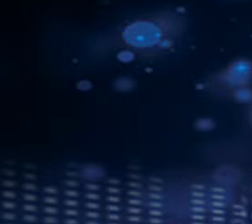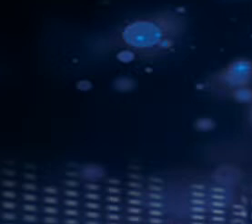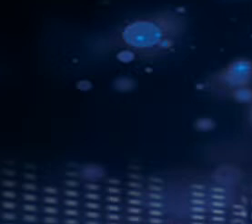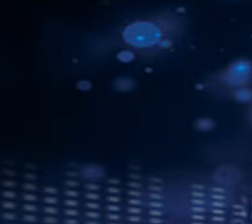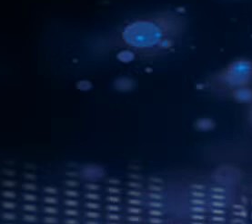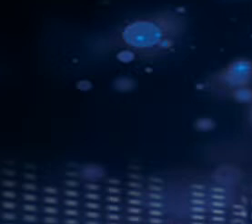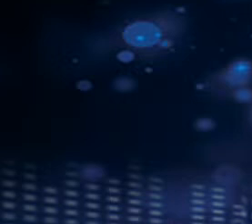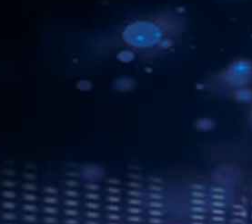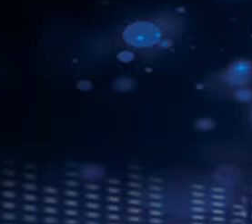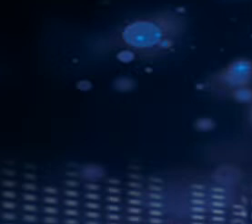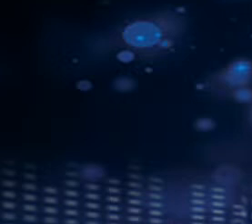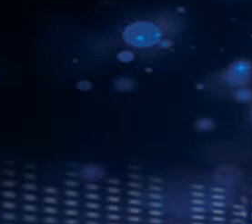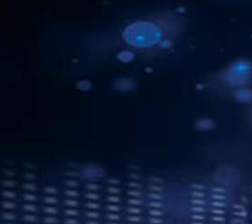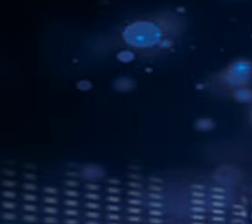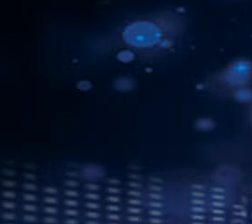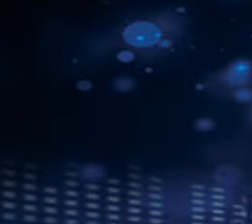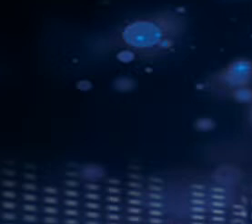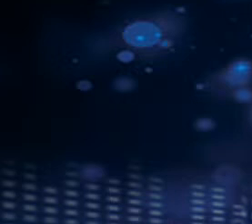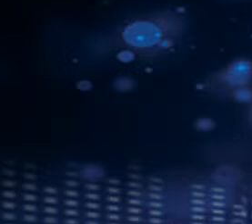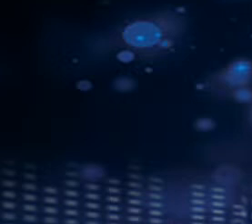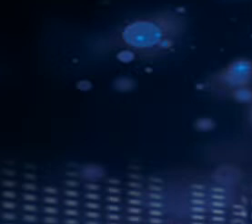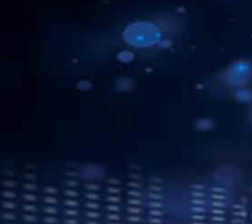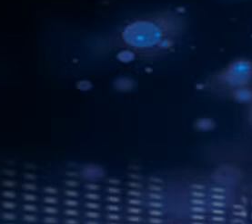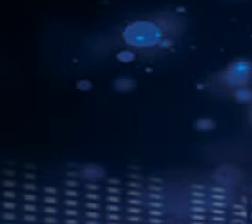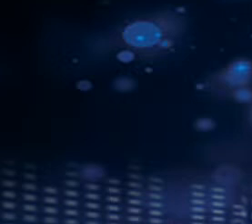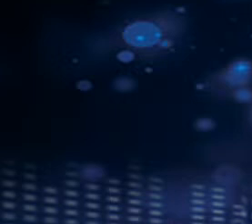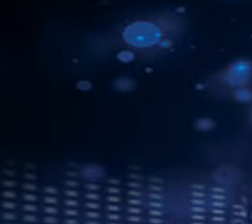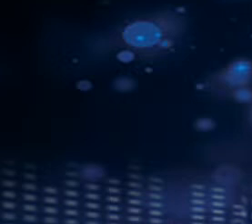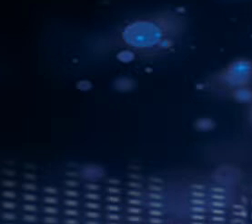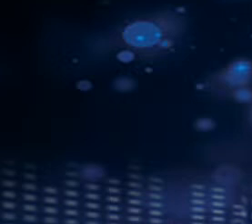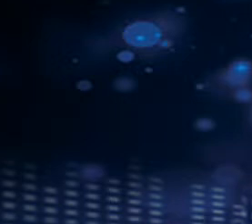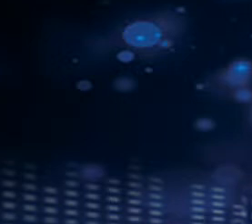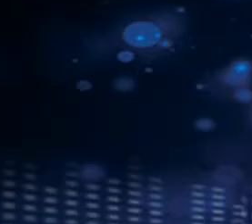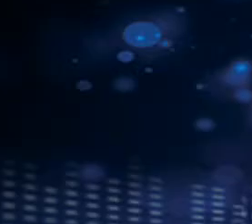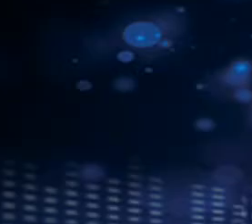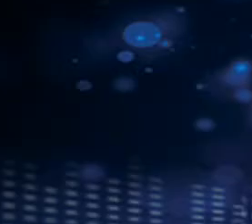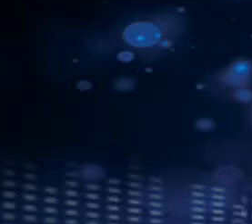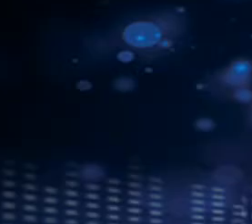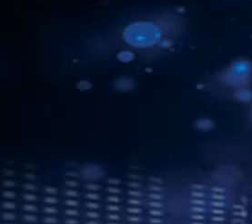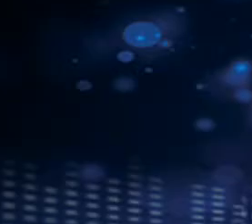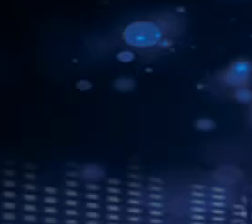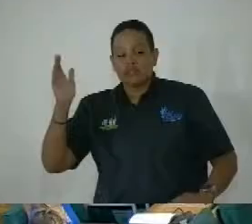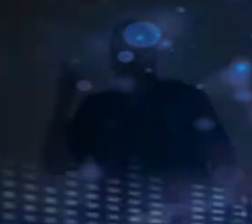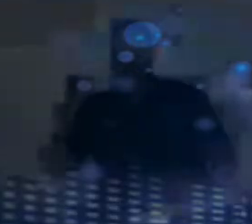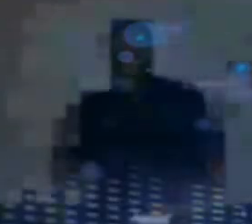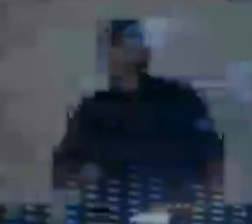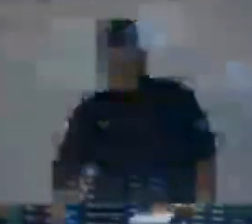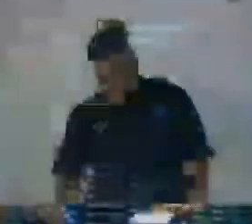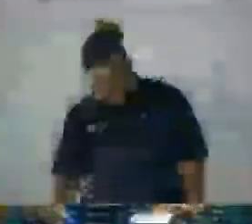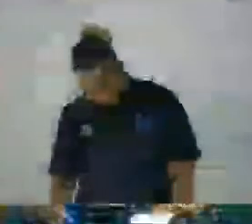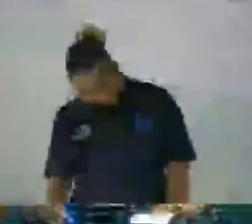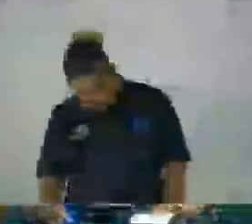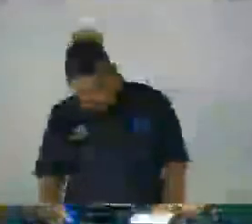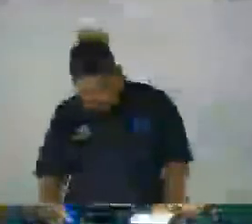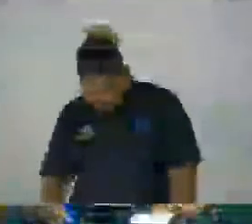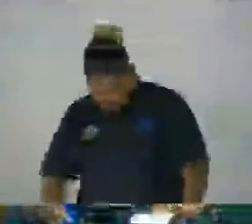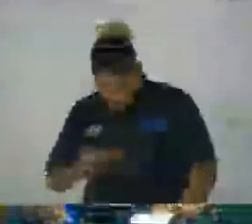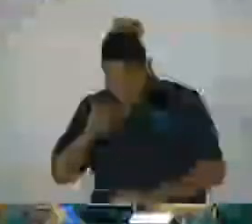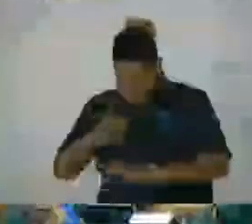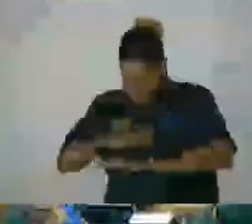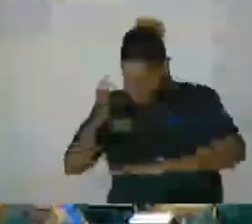for national security. I make a brief comment as I open my presentation. It's a good day for us